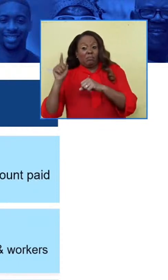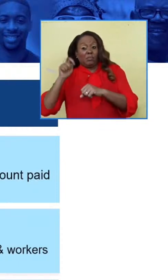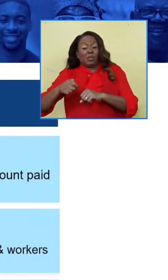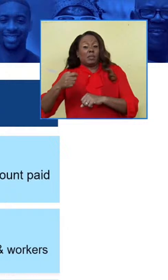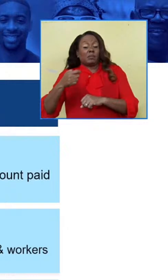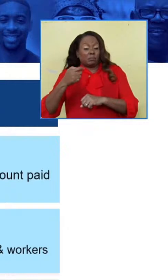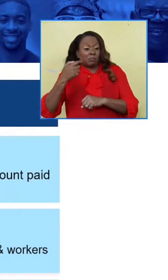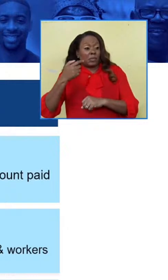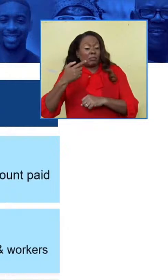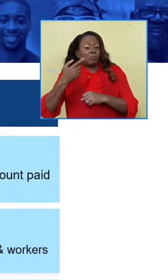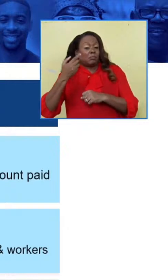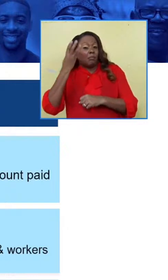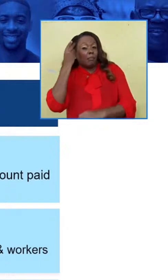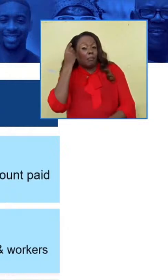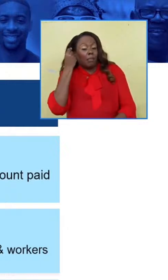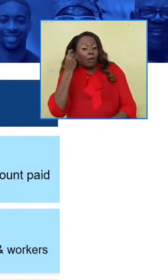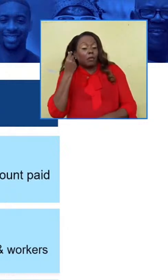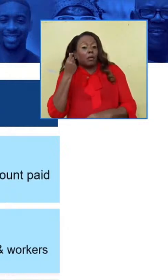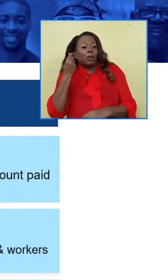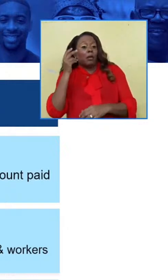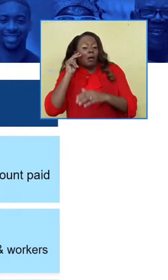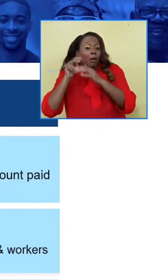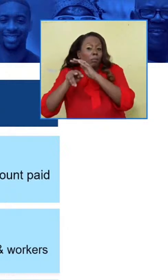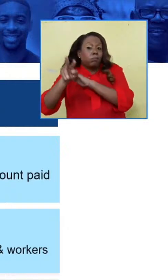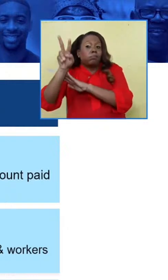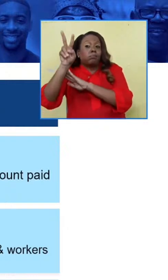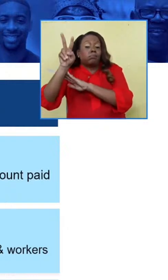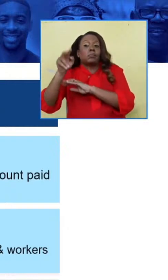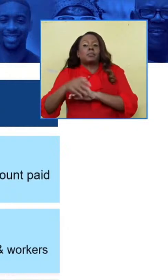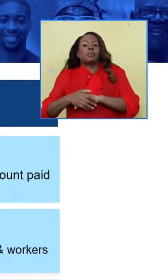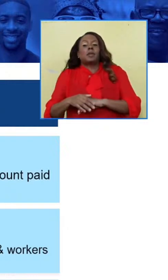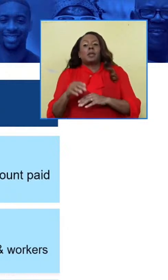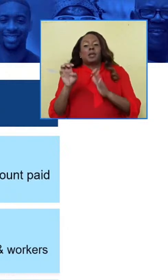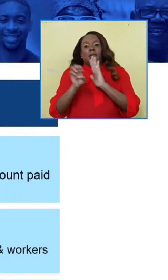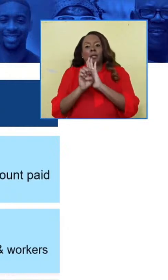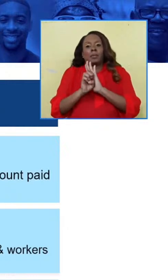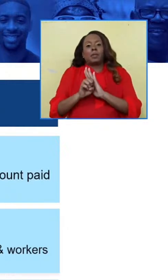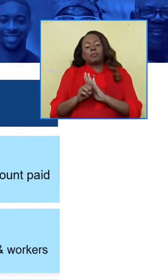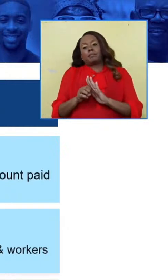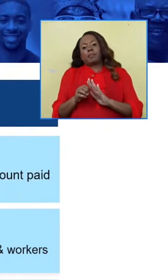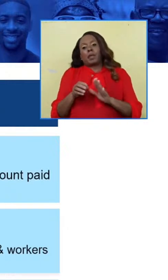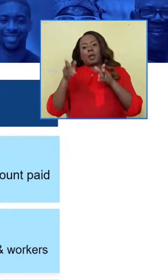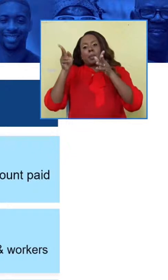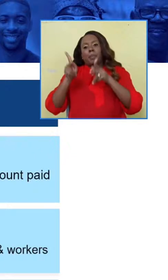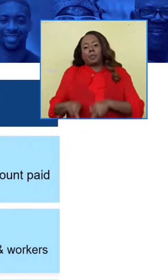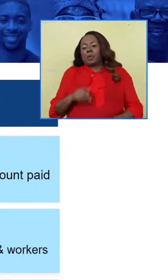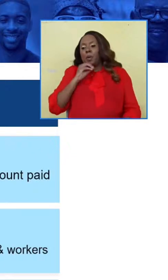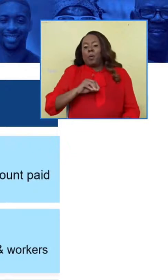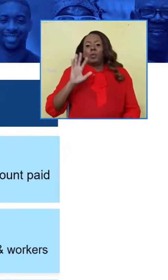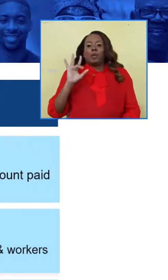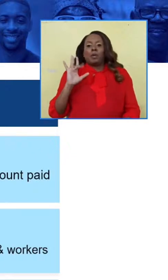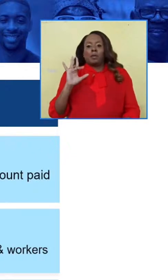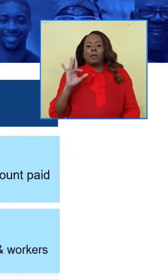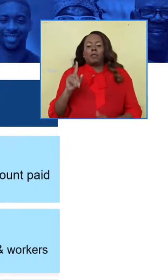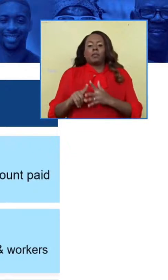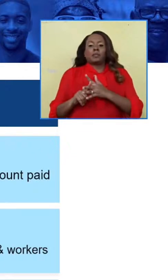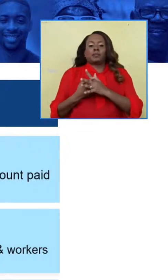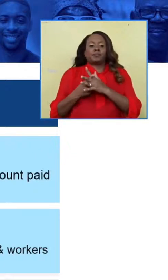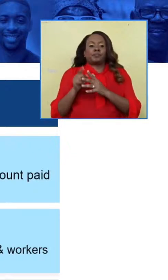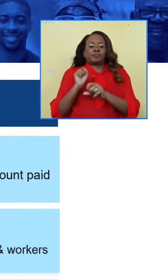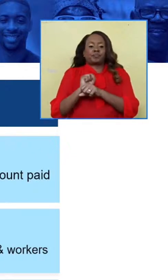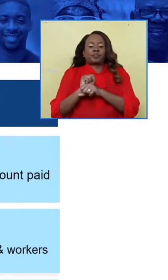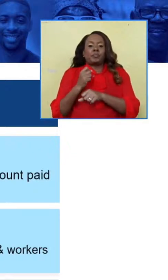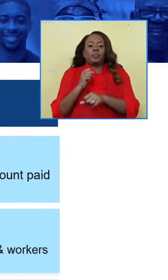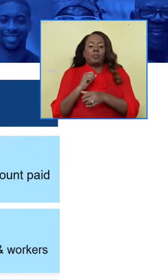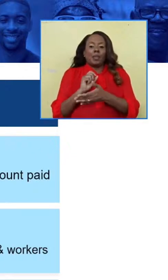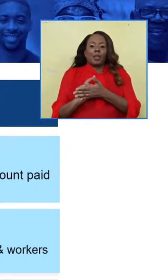sustainability. If you think about a 25-year-old who went to work for the first time last week, they're going to have to work just over 40